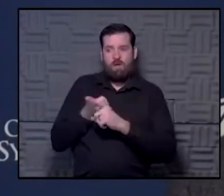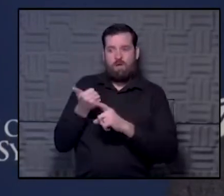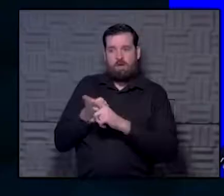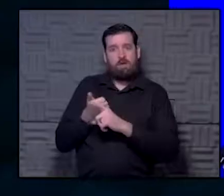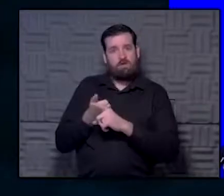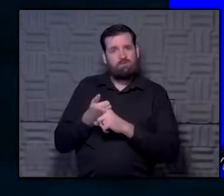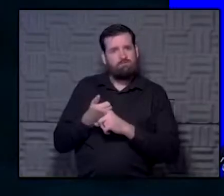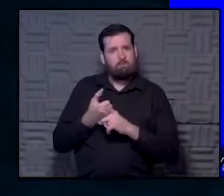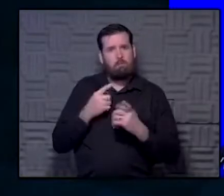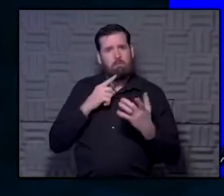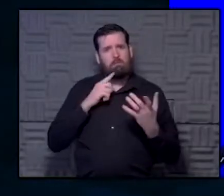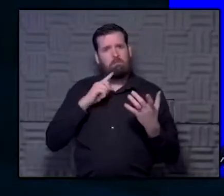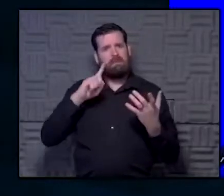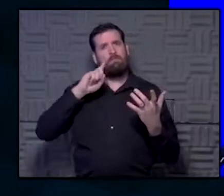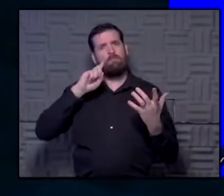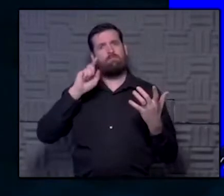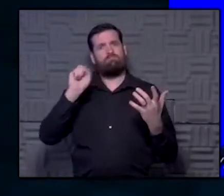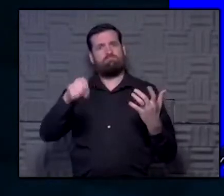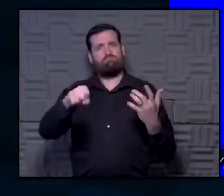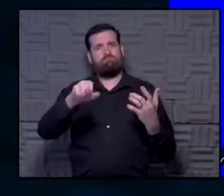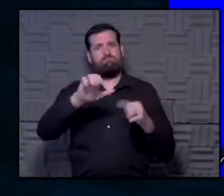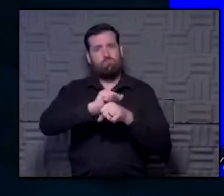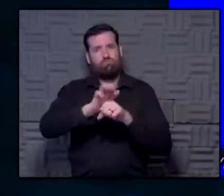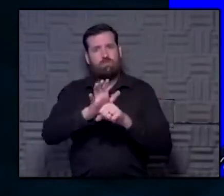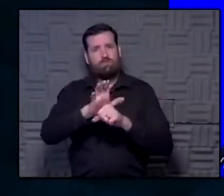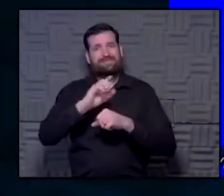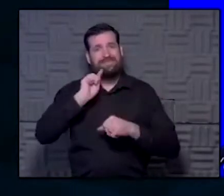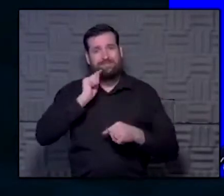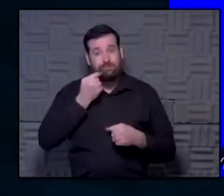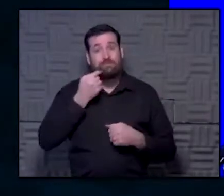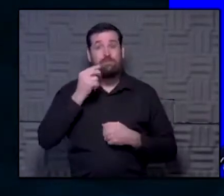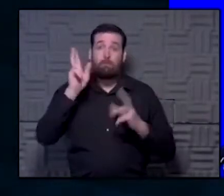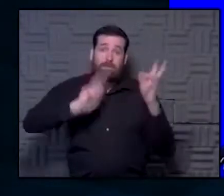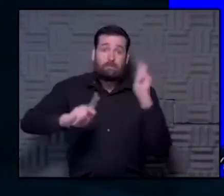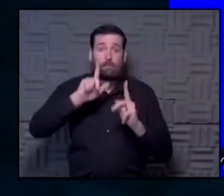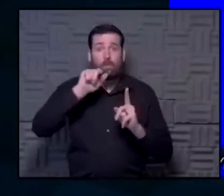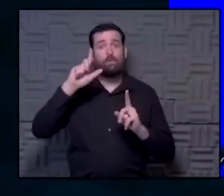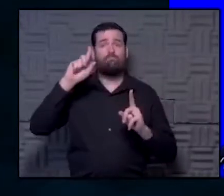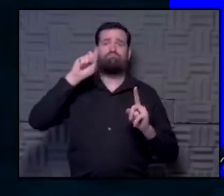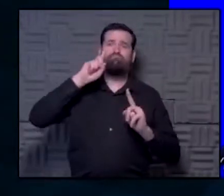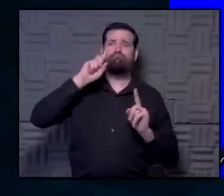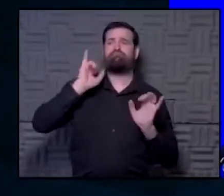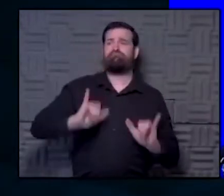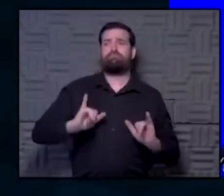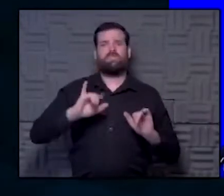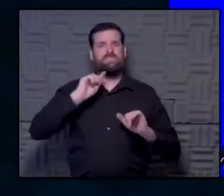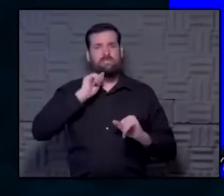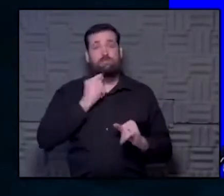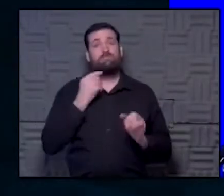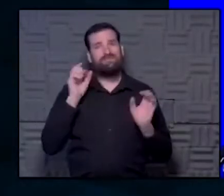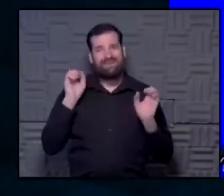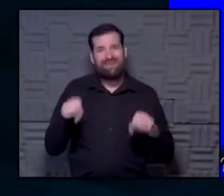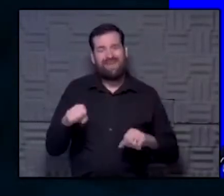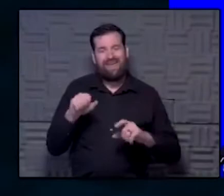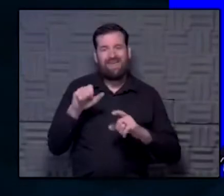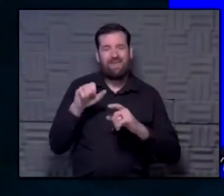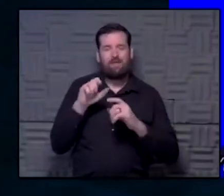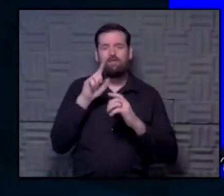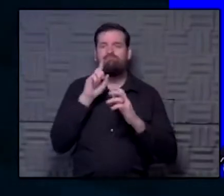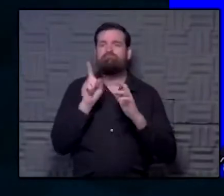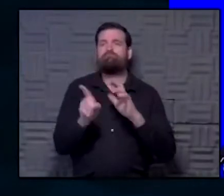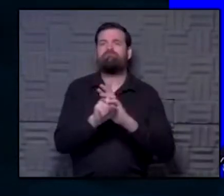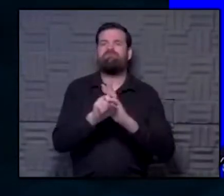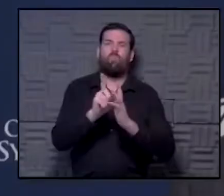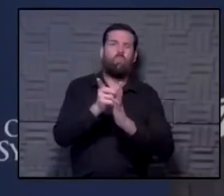this seriously. So even the folks who are taking it seriously, it can creep up, it can snake bite you. It takes a